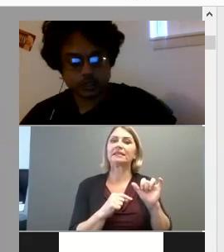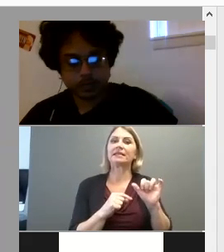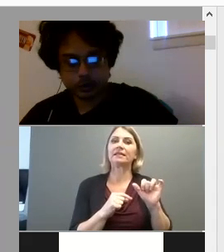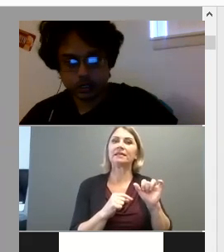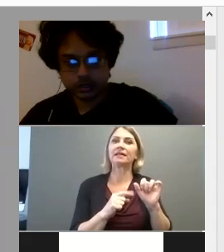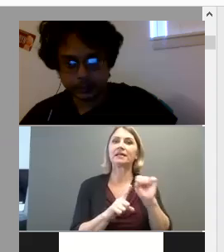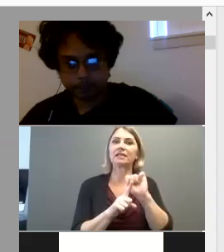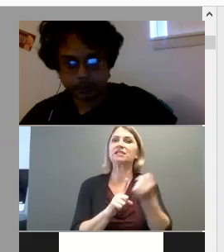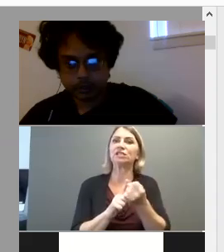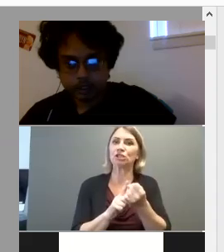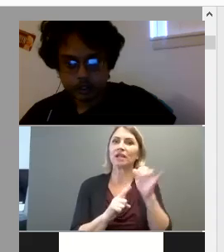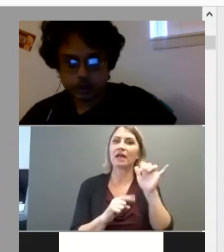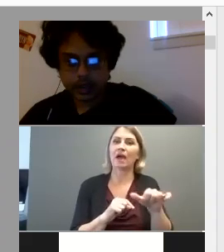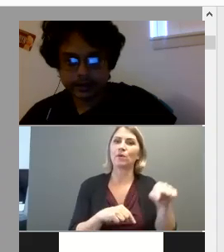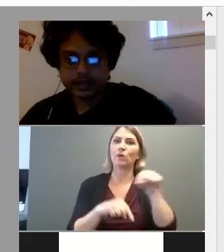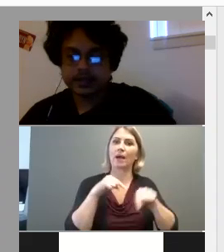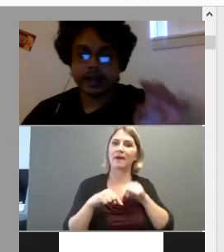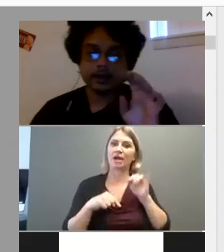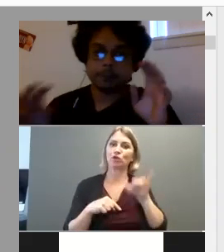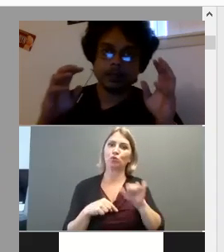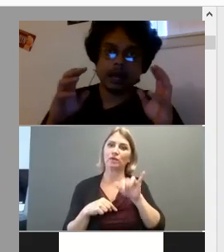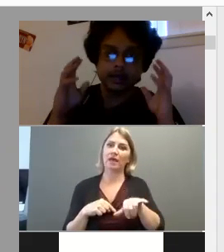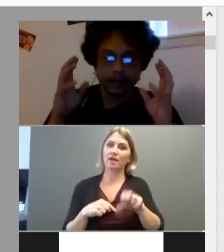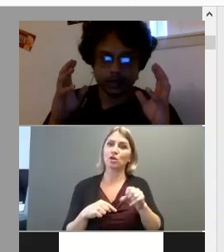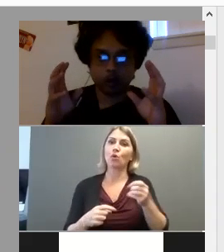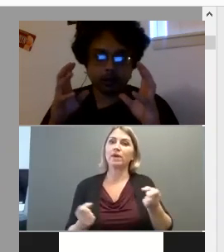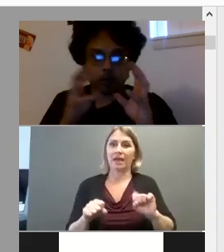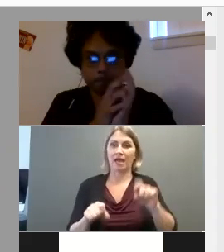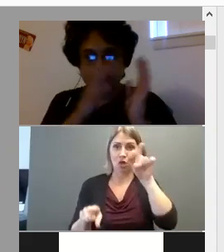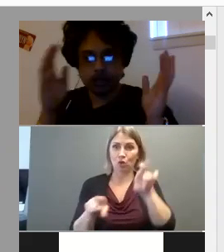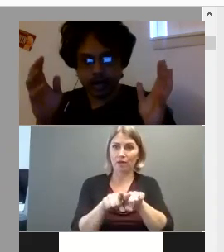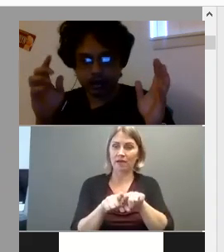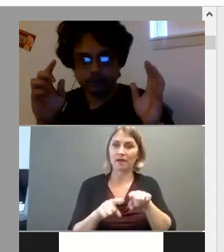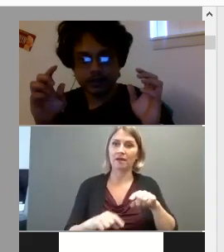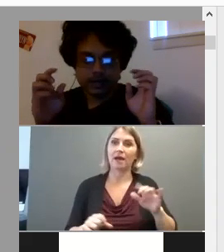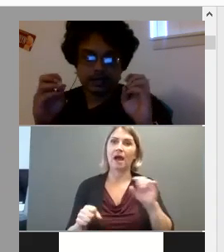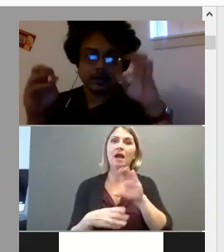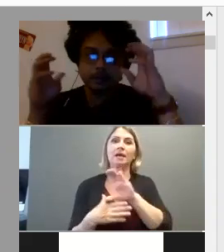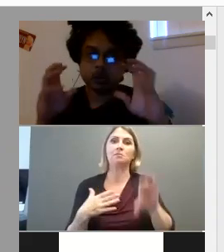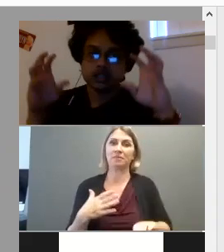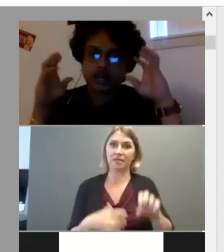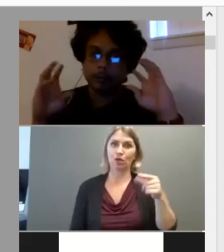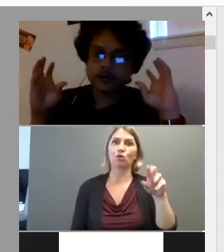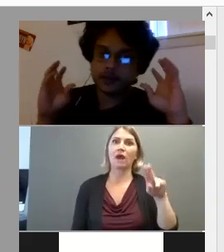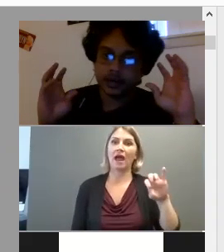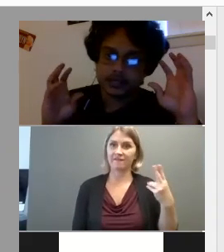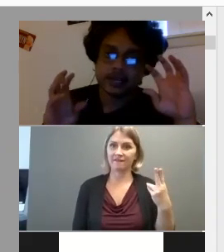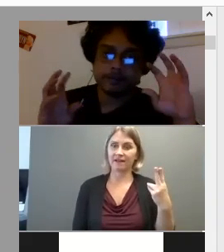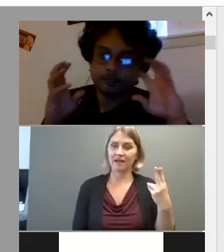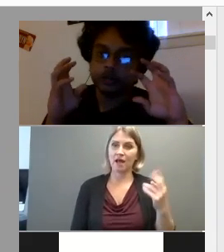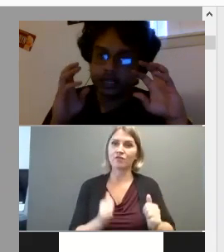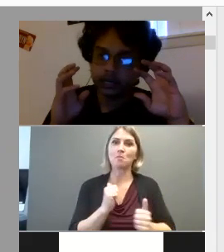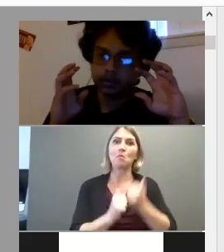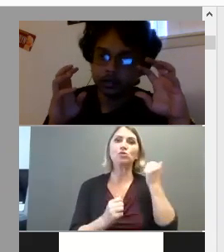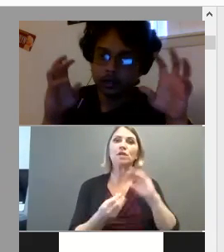come back to this particular thing. So you agree that a click or a complete graph is the most number of colors